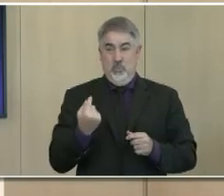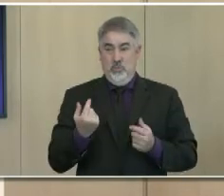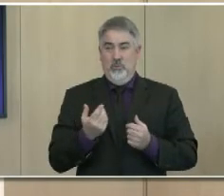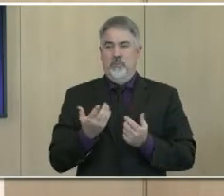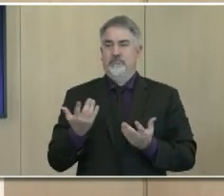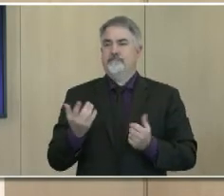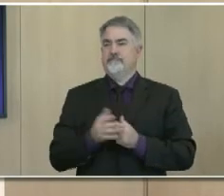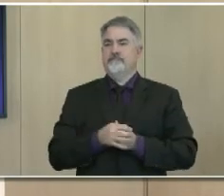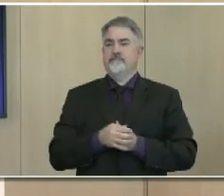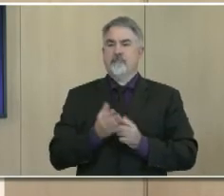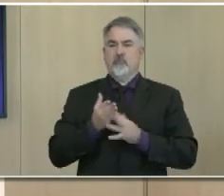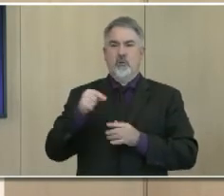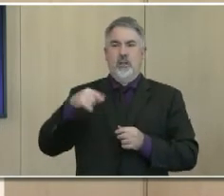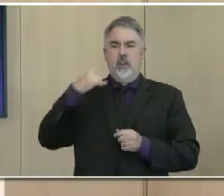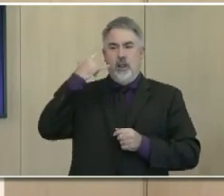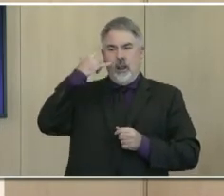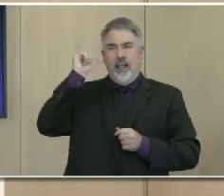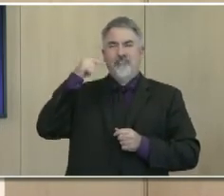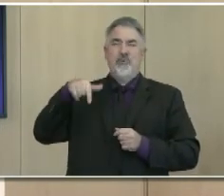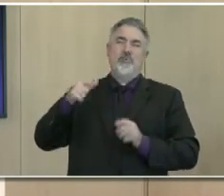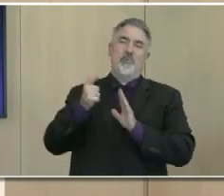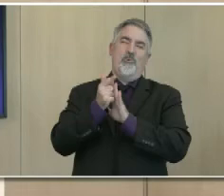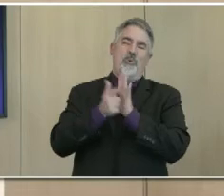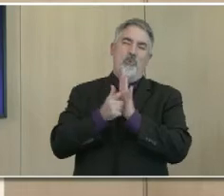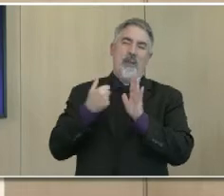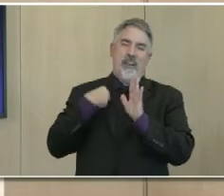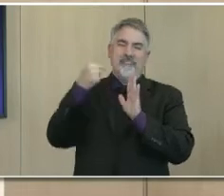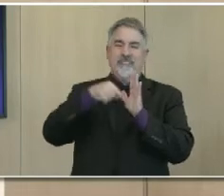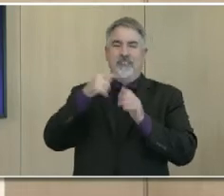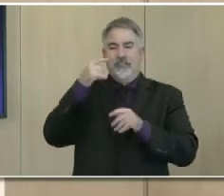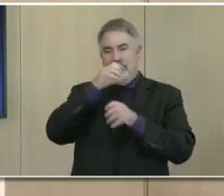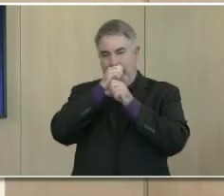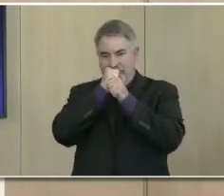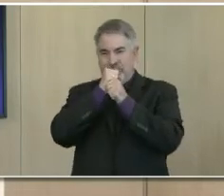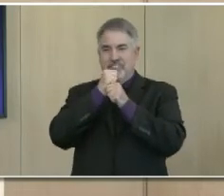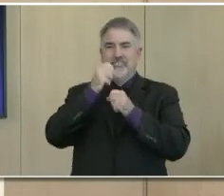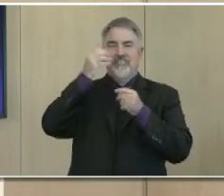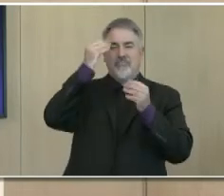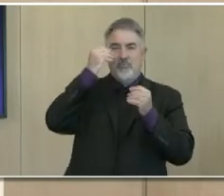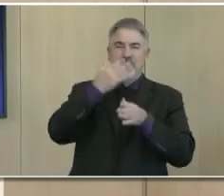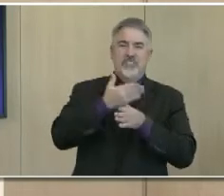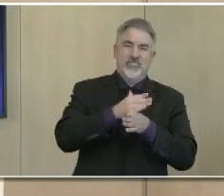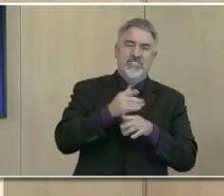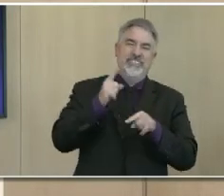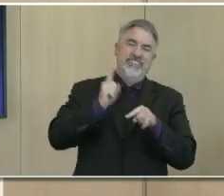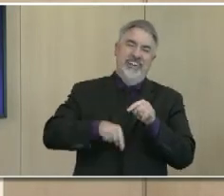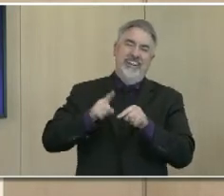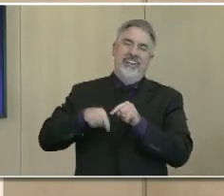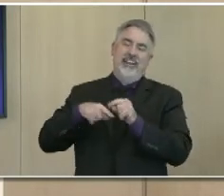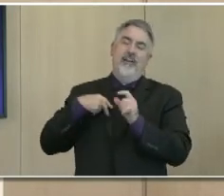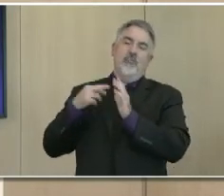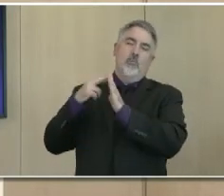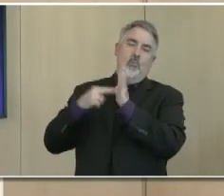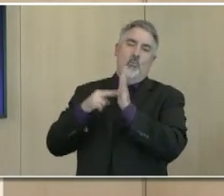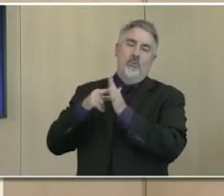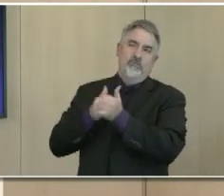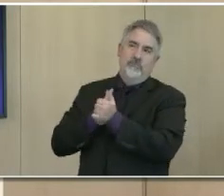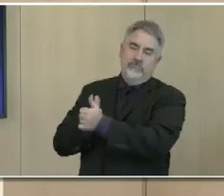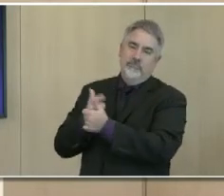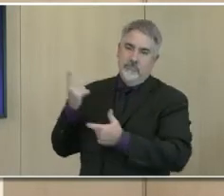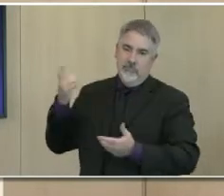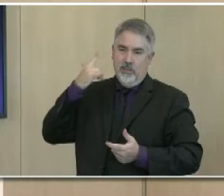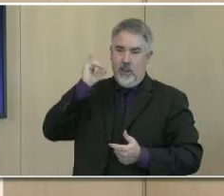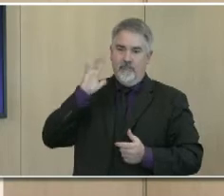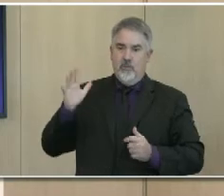Act, or CMIA, which is codified in the California Civil Code, Section 56, and is